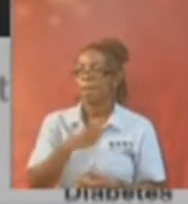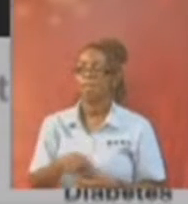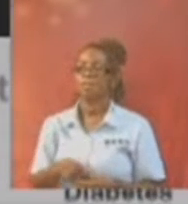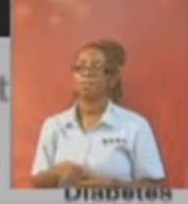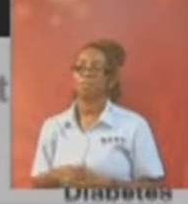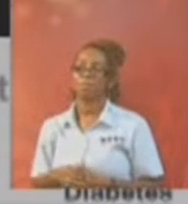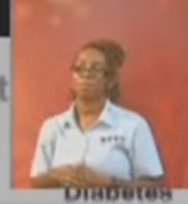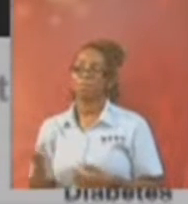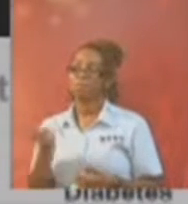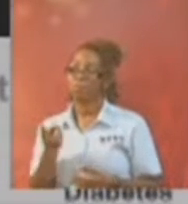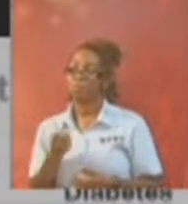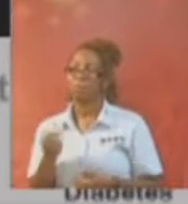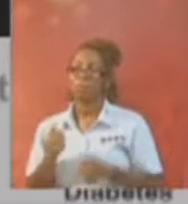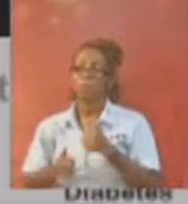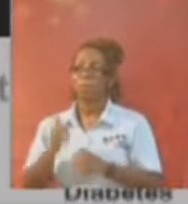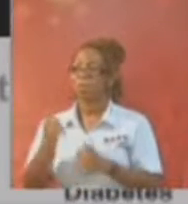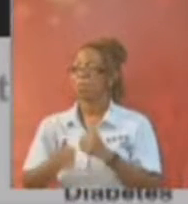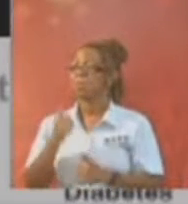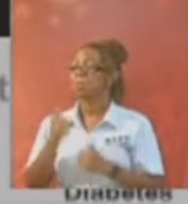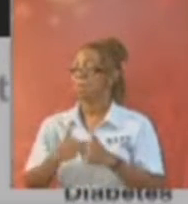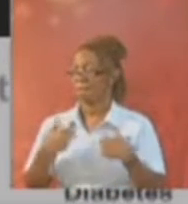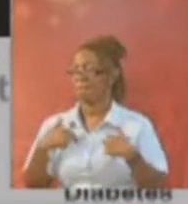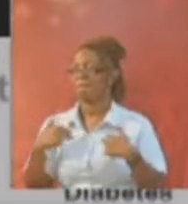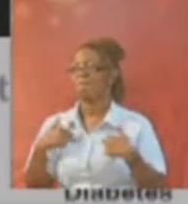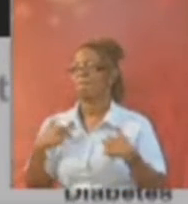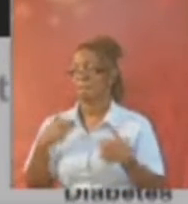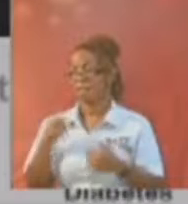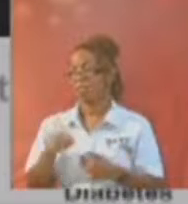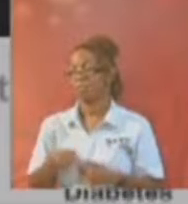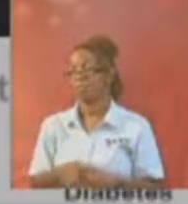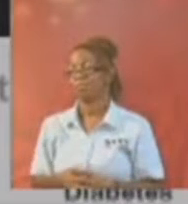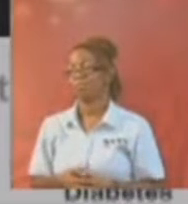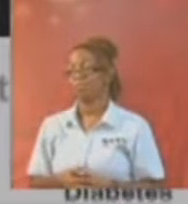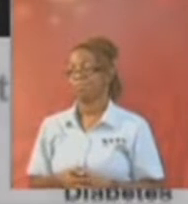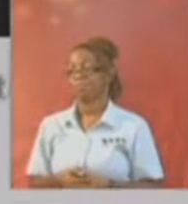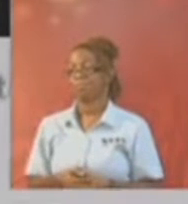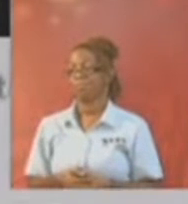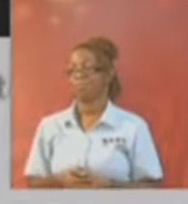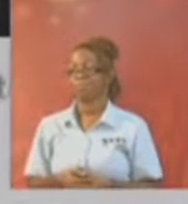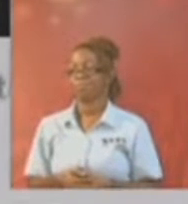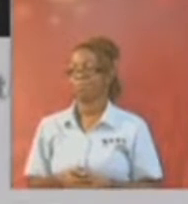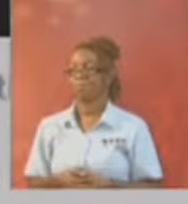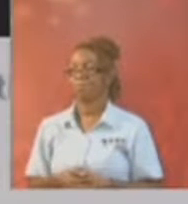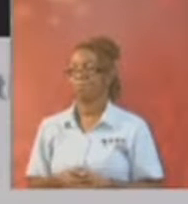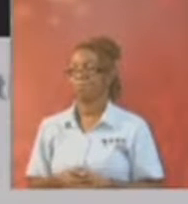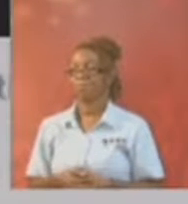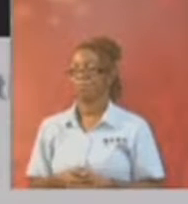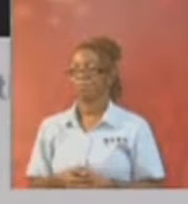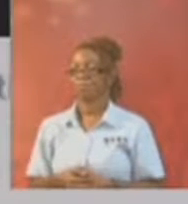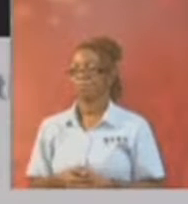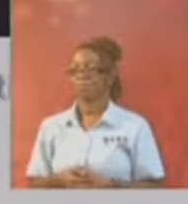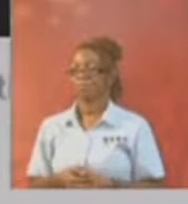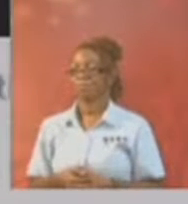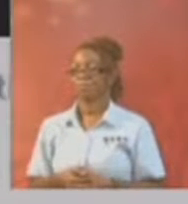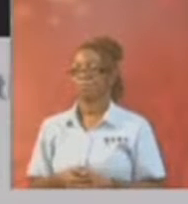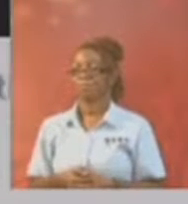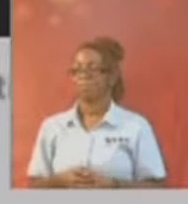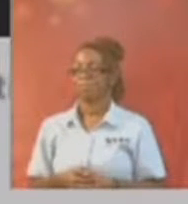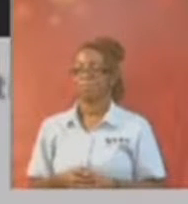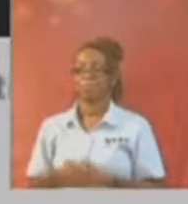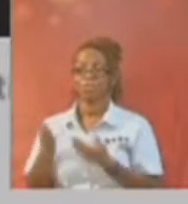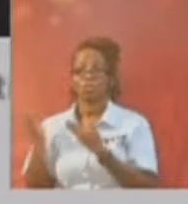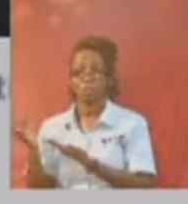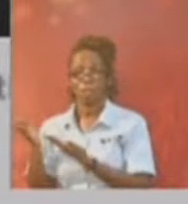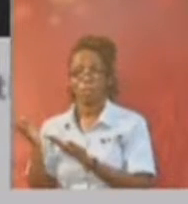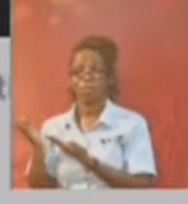two conditions that are affecting our clients the most. Next slide. And also we can see, this